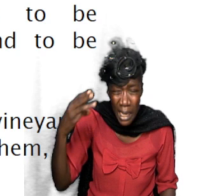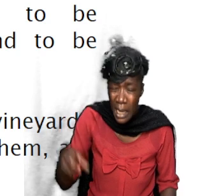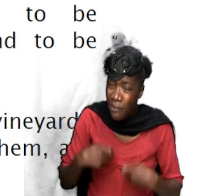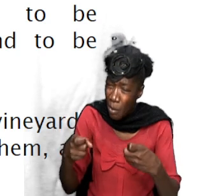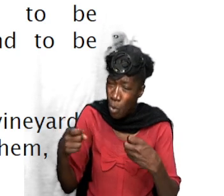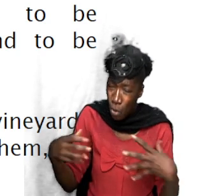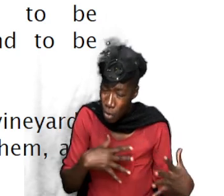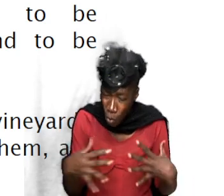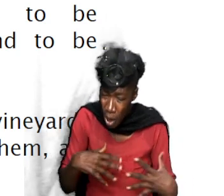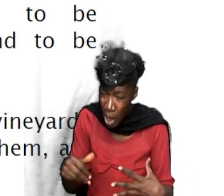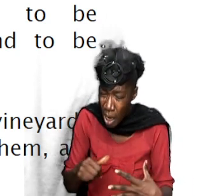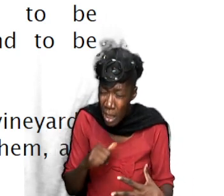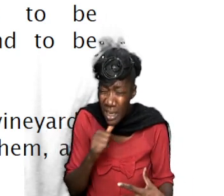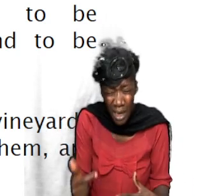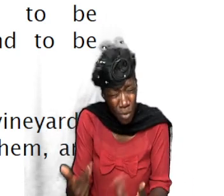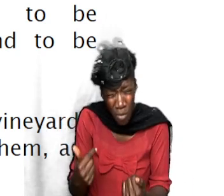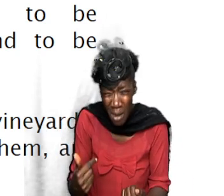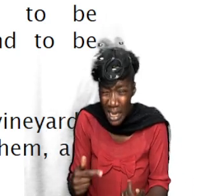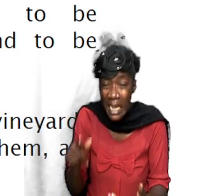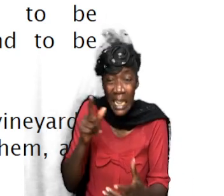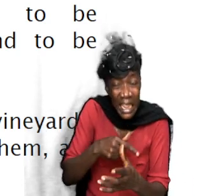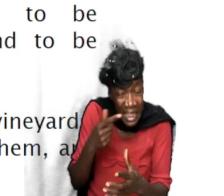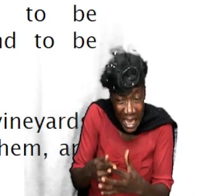will take your daughters